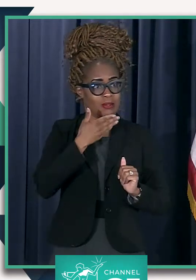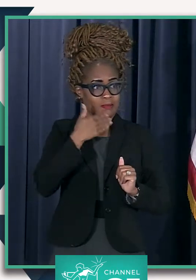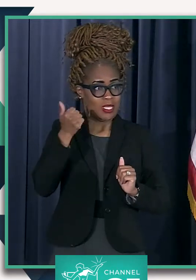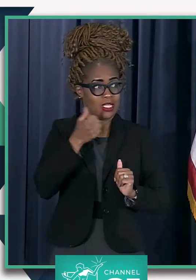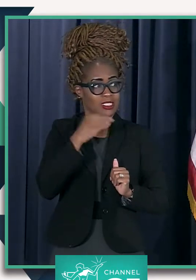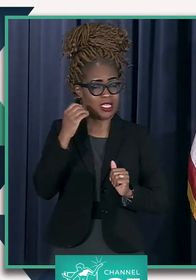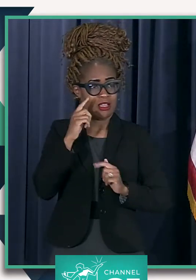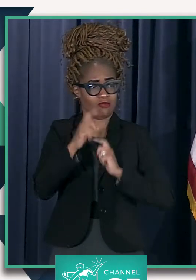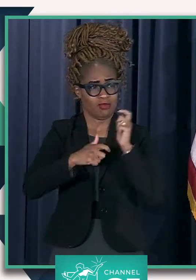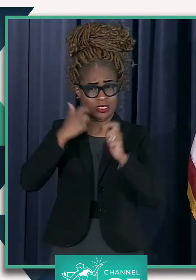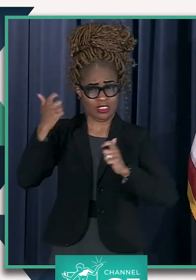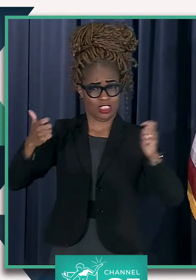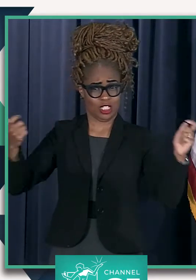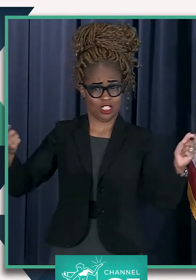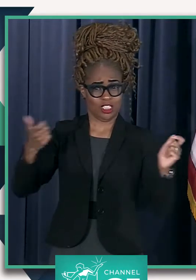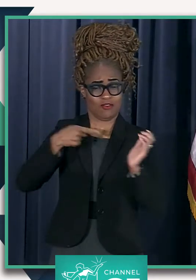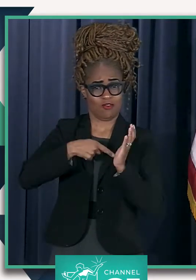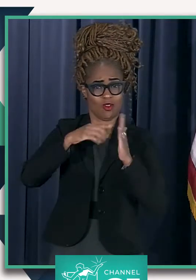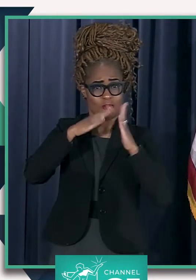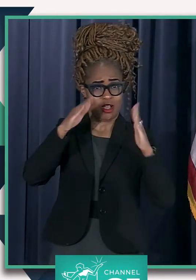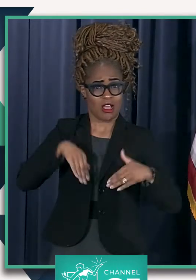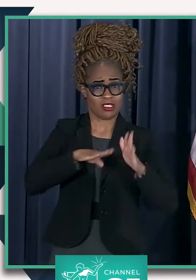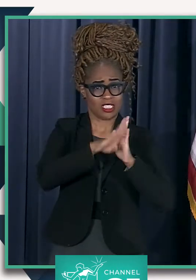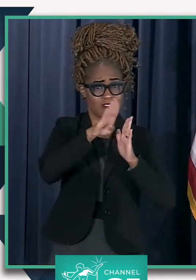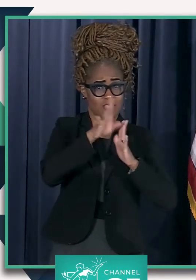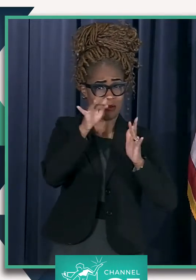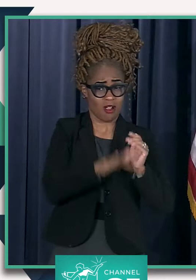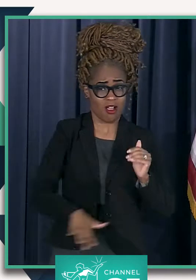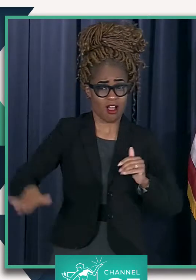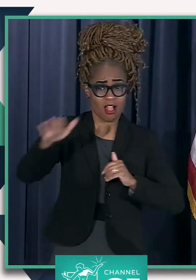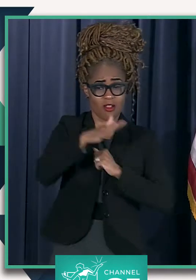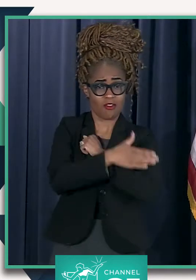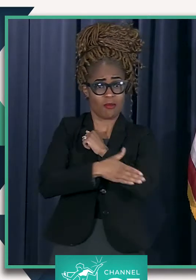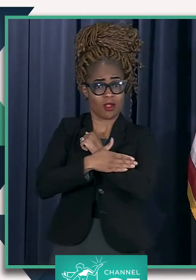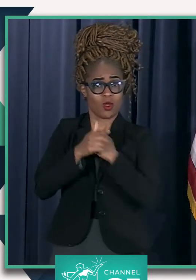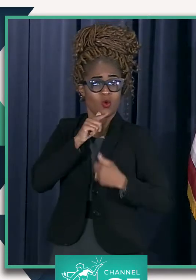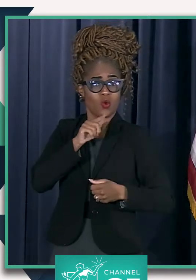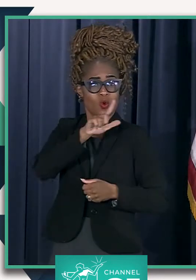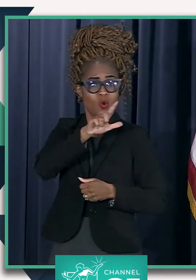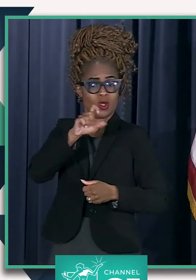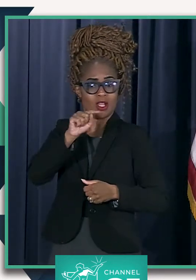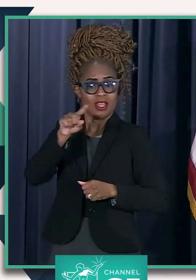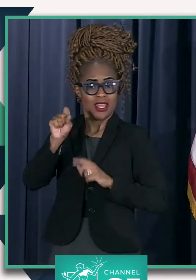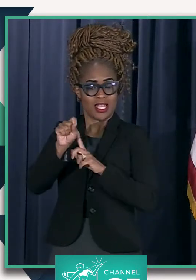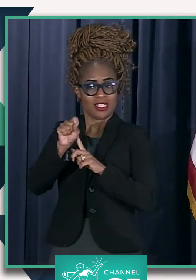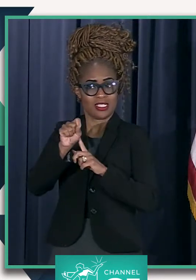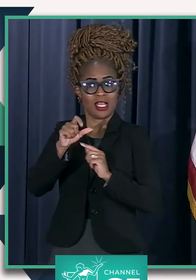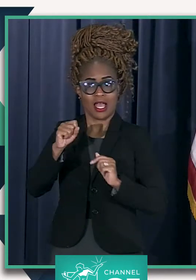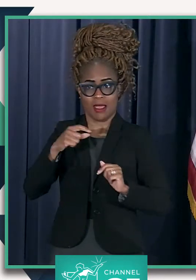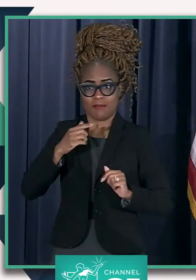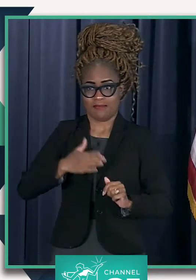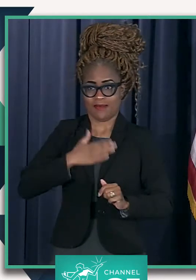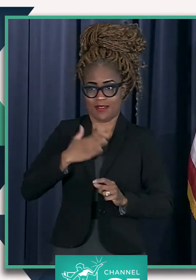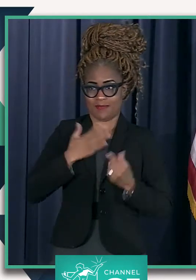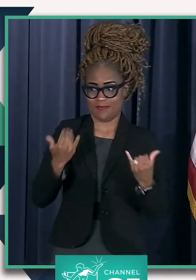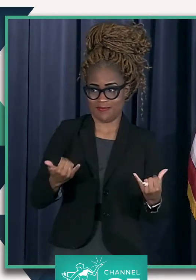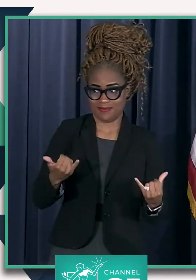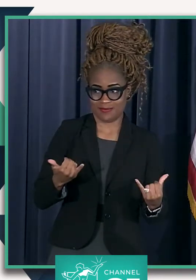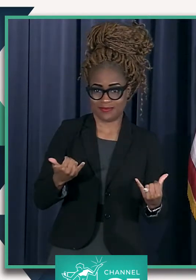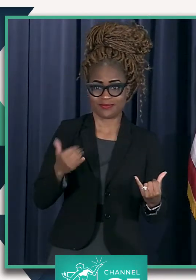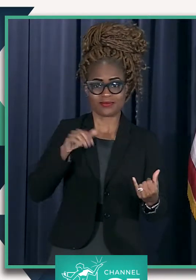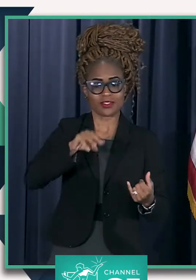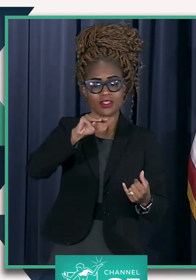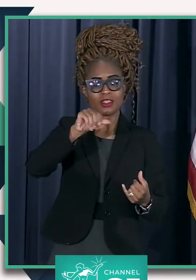largest affordable housing developer in America is LISC. And I am really pleased today that